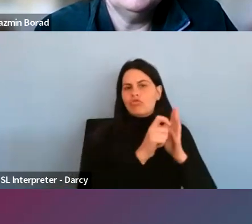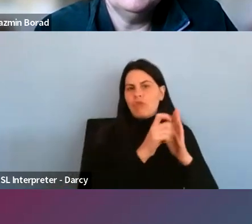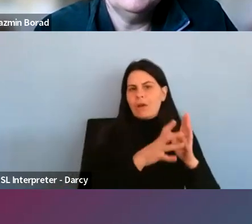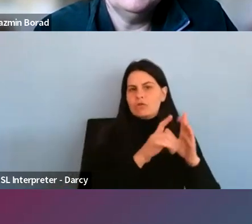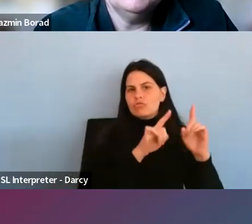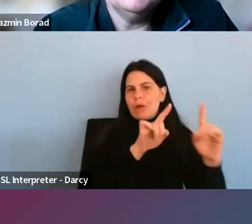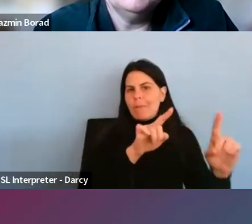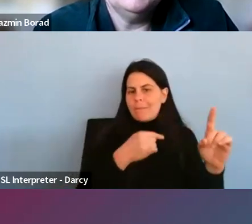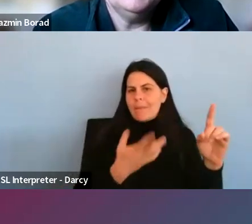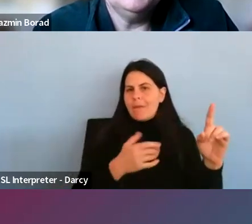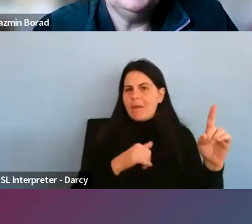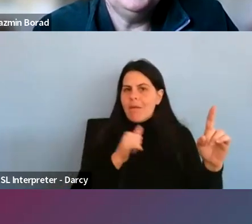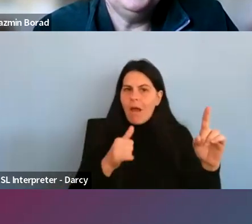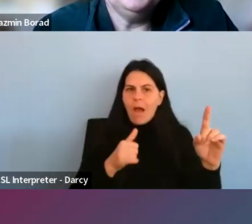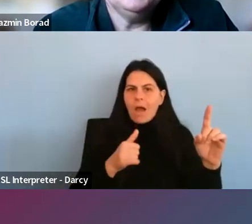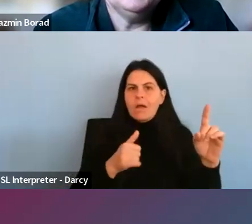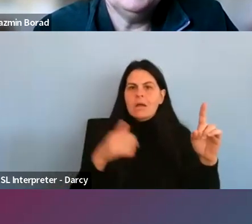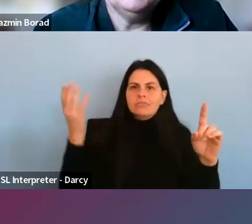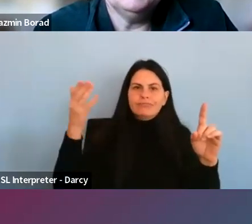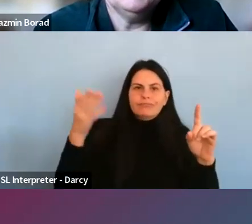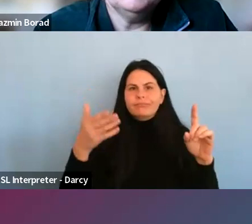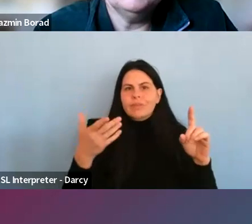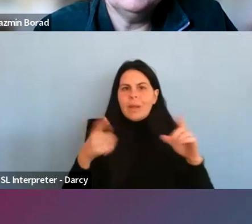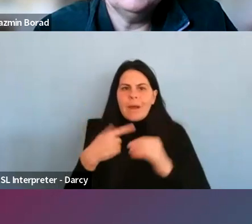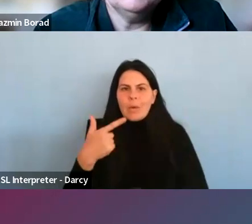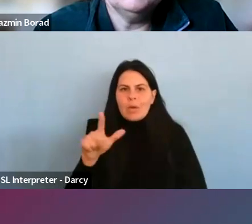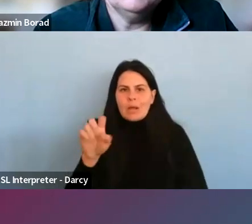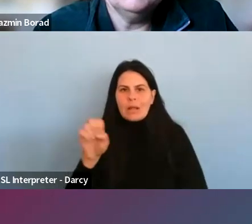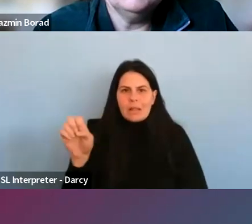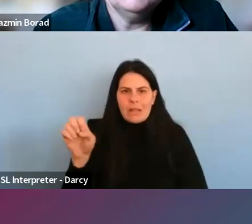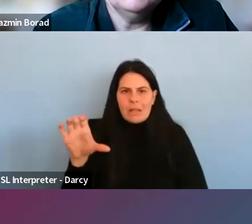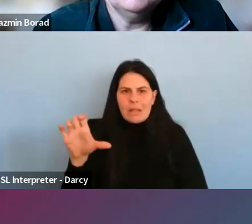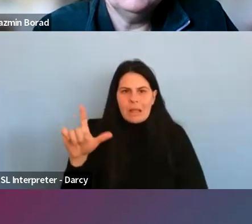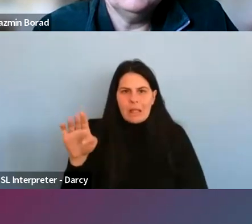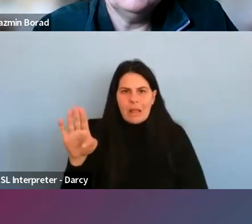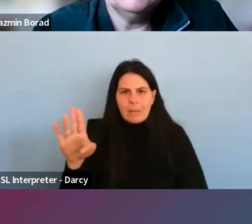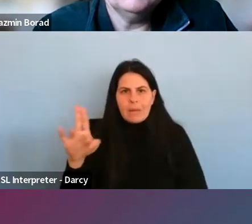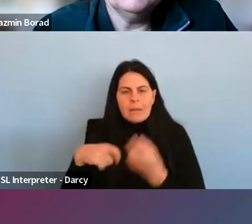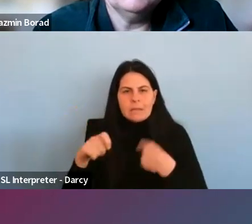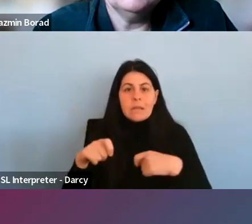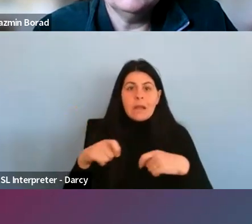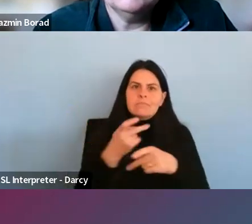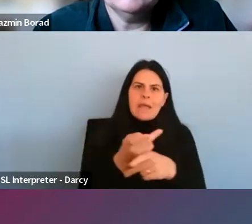story about a glee club, but pitch the story about taking care of their mom as she goes through cancer.